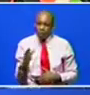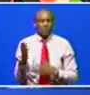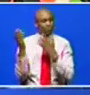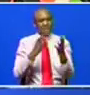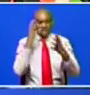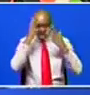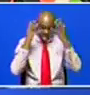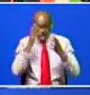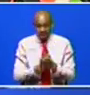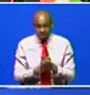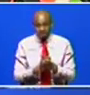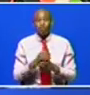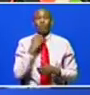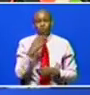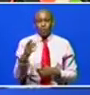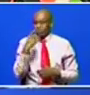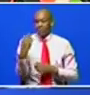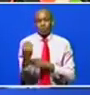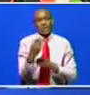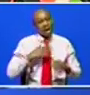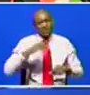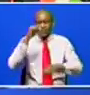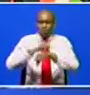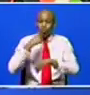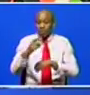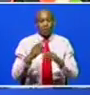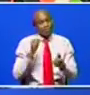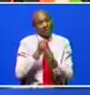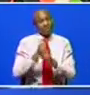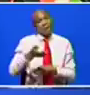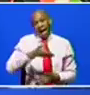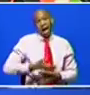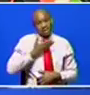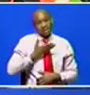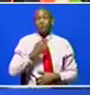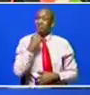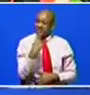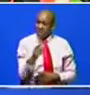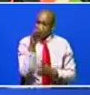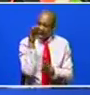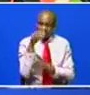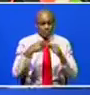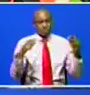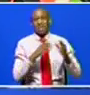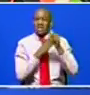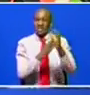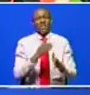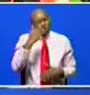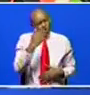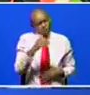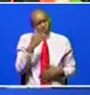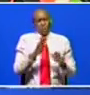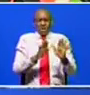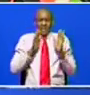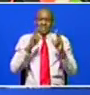anxiety. We don't want to incite our children who are in school. So we'd ask and kindly ask the opposition leader to refrain and keep off